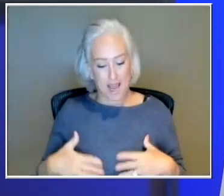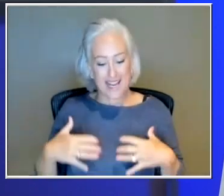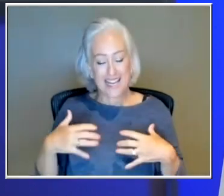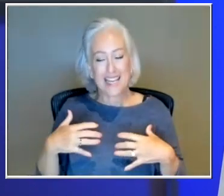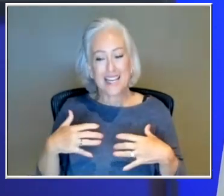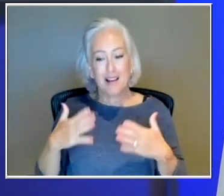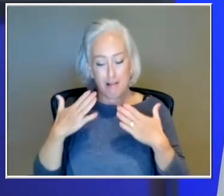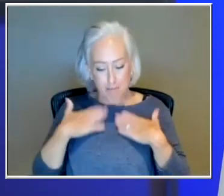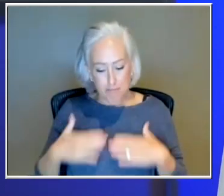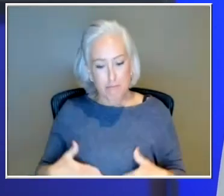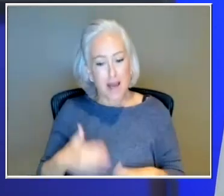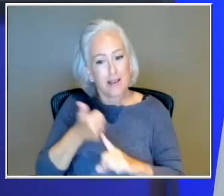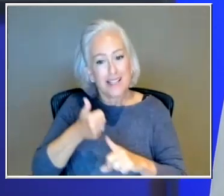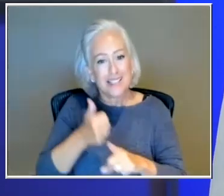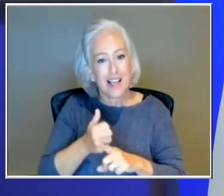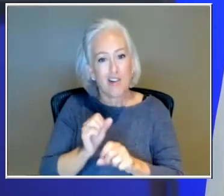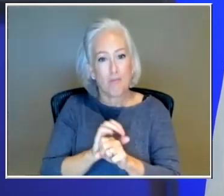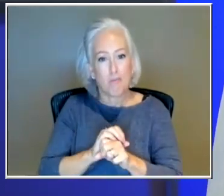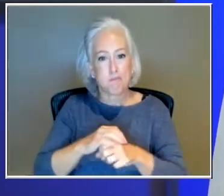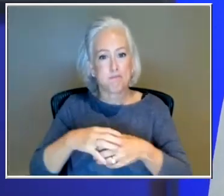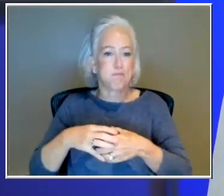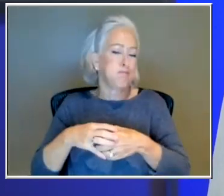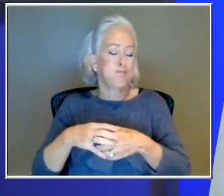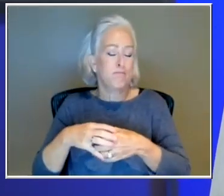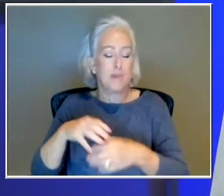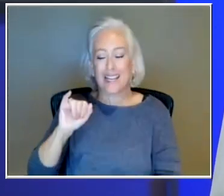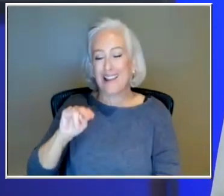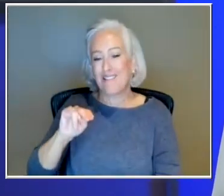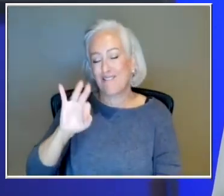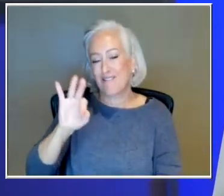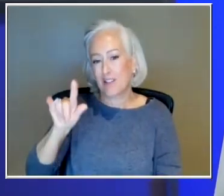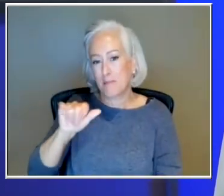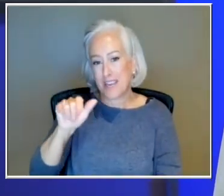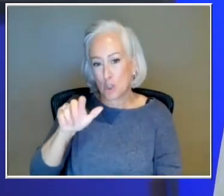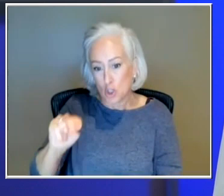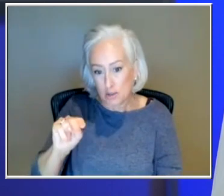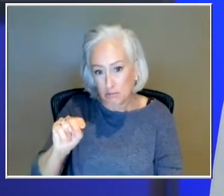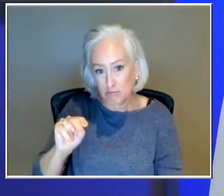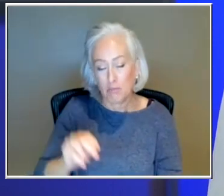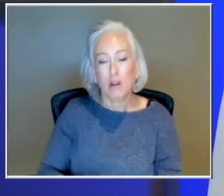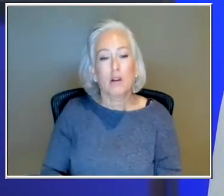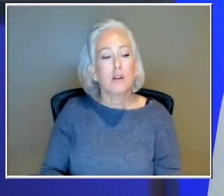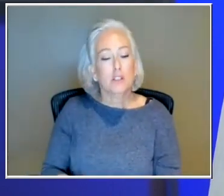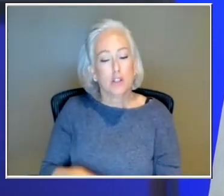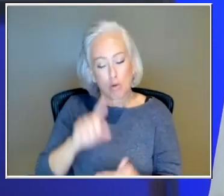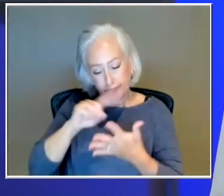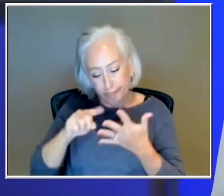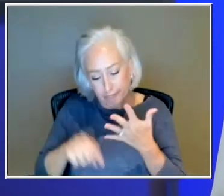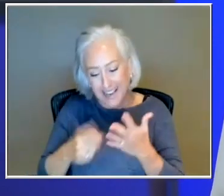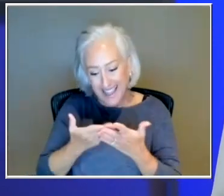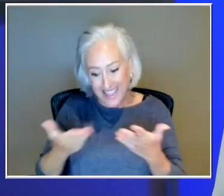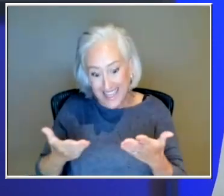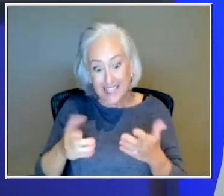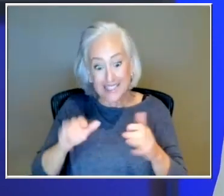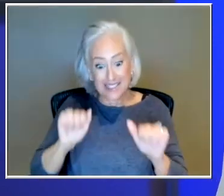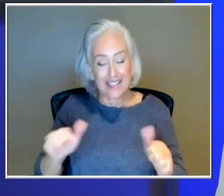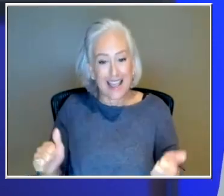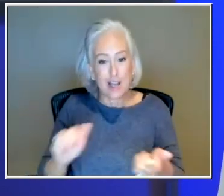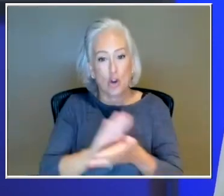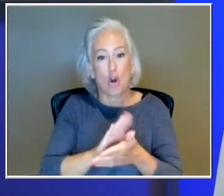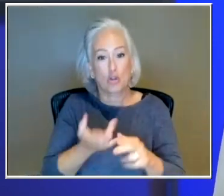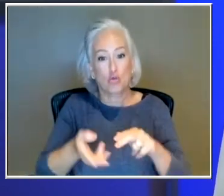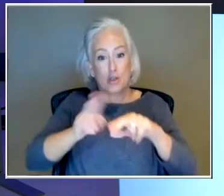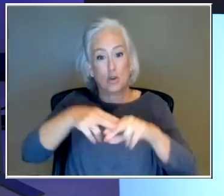high. So there are a lot of things that can cause it to go up. The hard part is identifying who actually needs that next level of screening to find if they actually